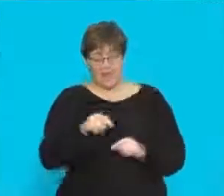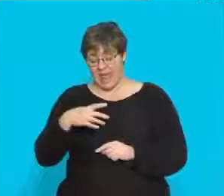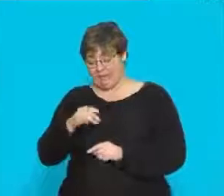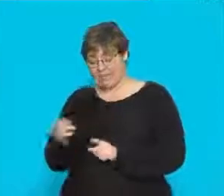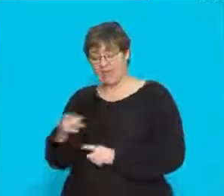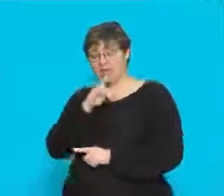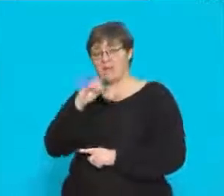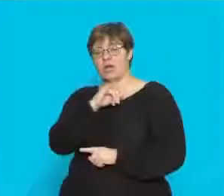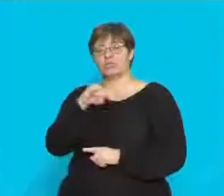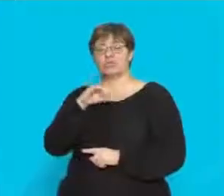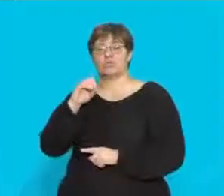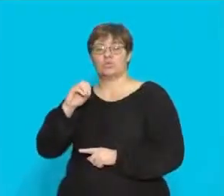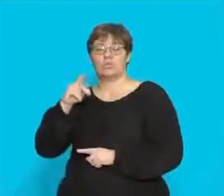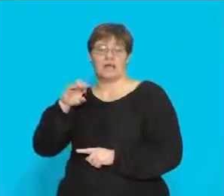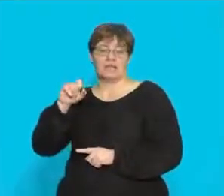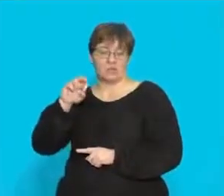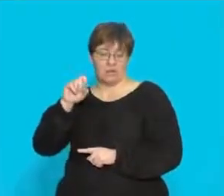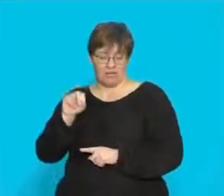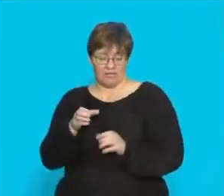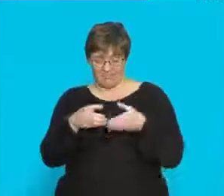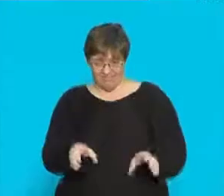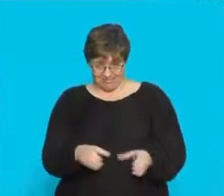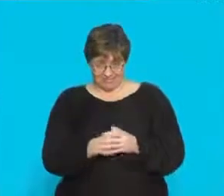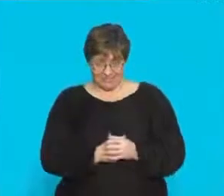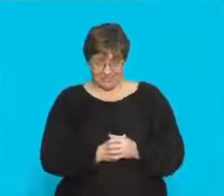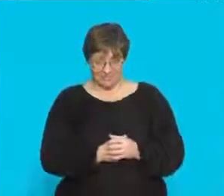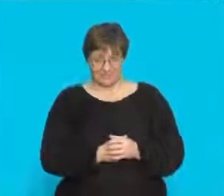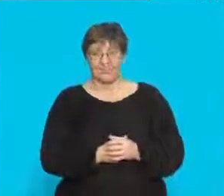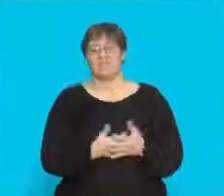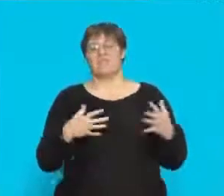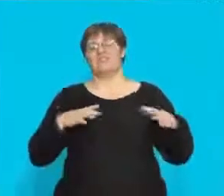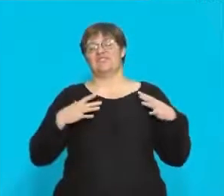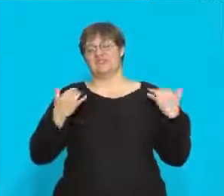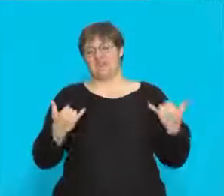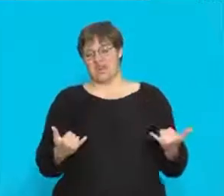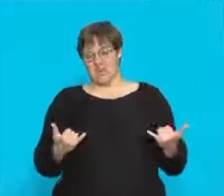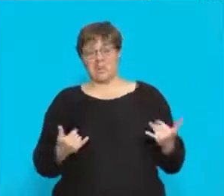called zooplankton. Okay, guys, that's all we've got for now. We're going to